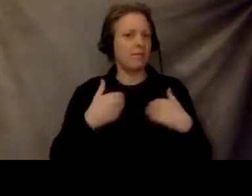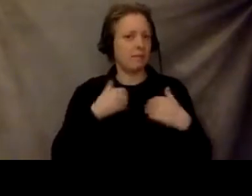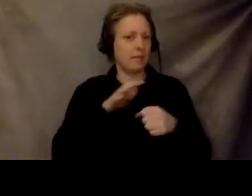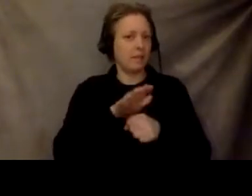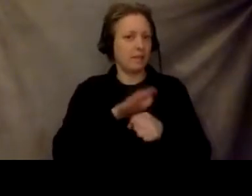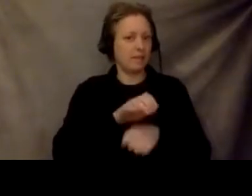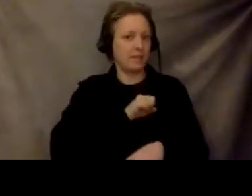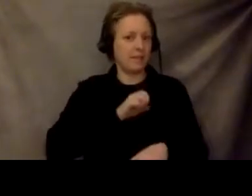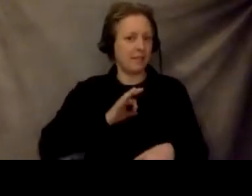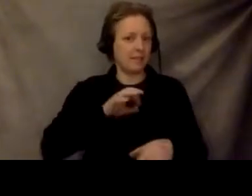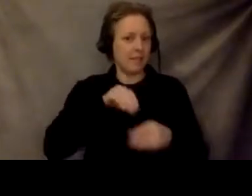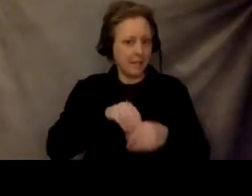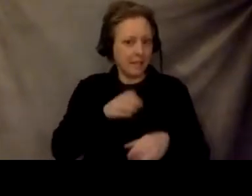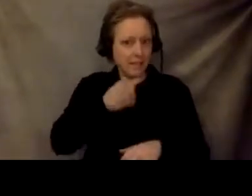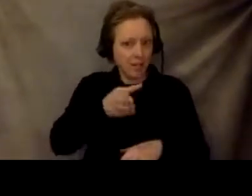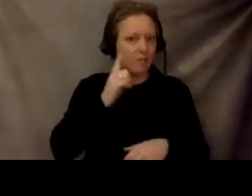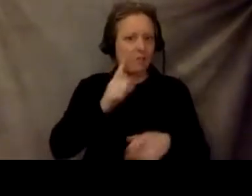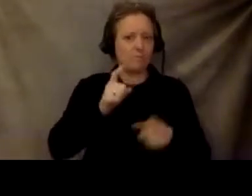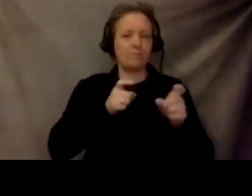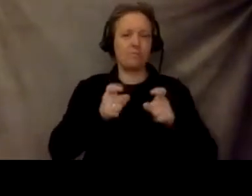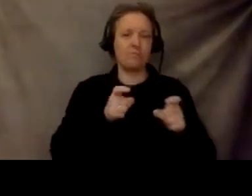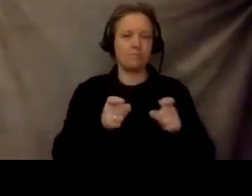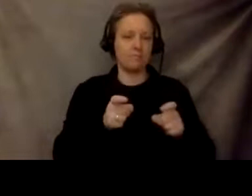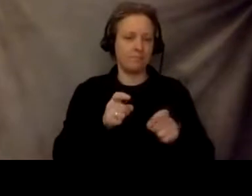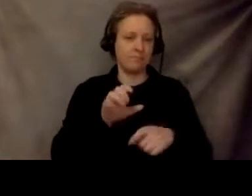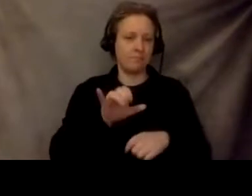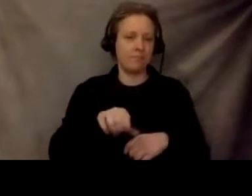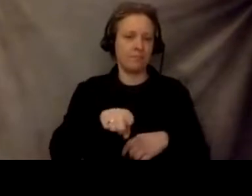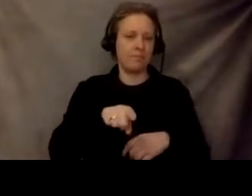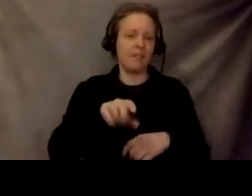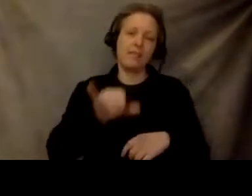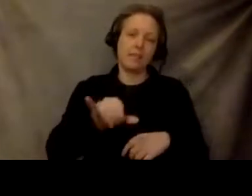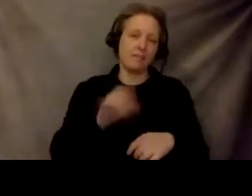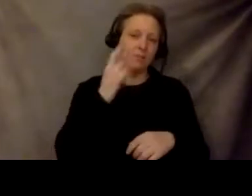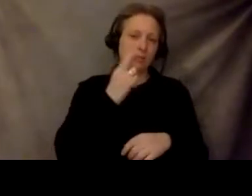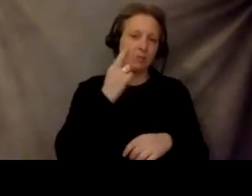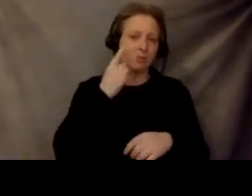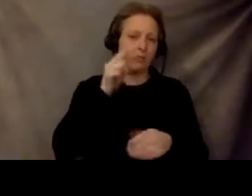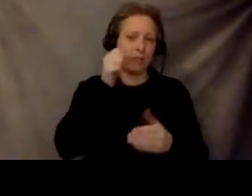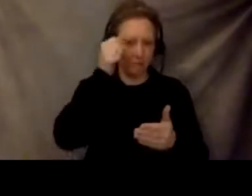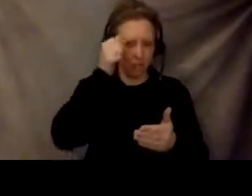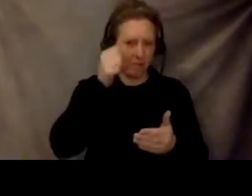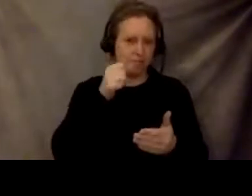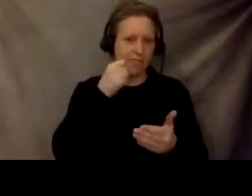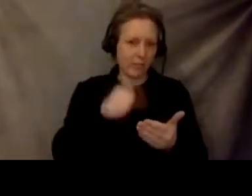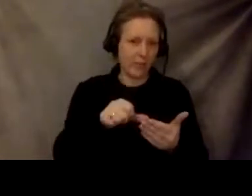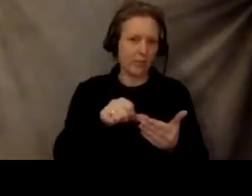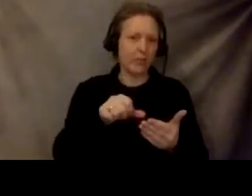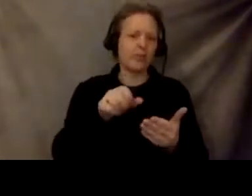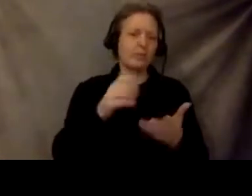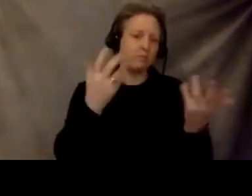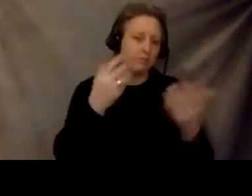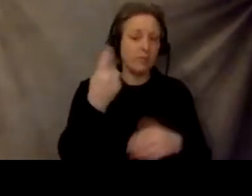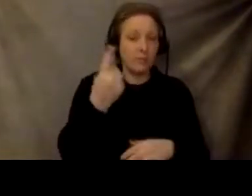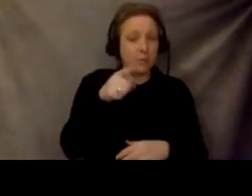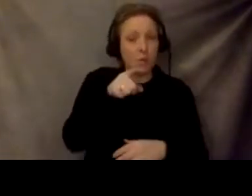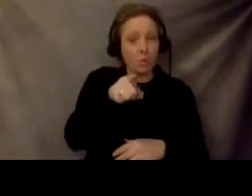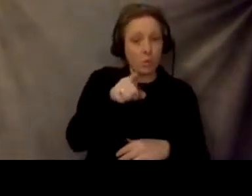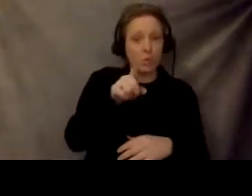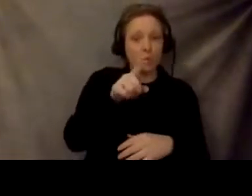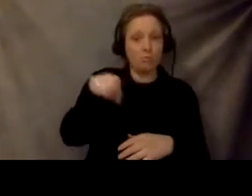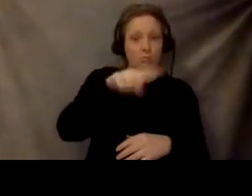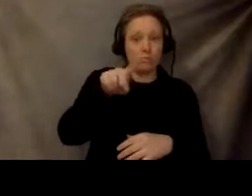that's part of the thrust of the letter. Is that it's something you folks had committed to earlier,